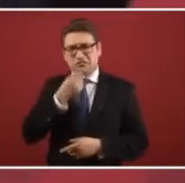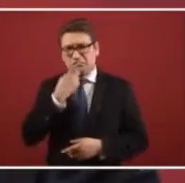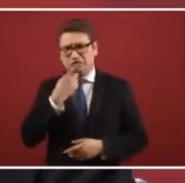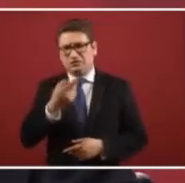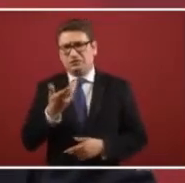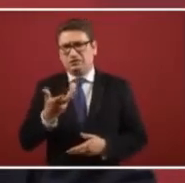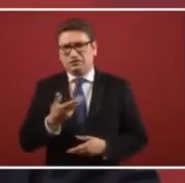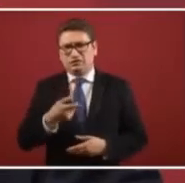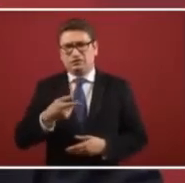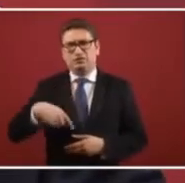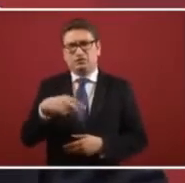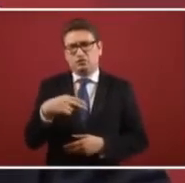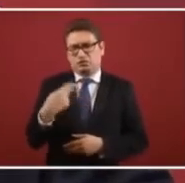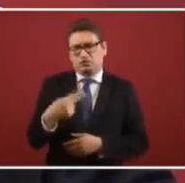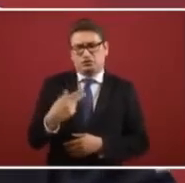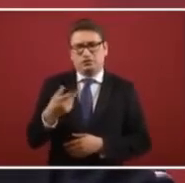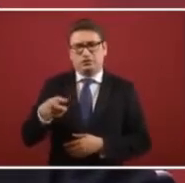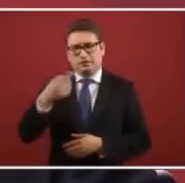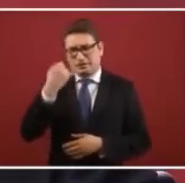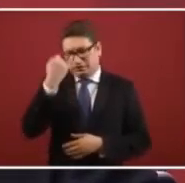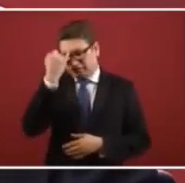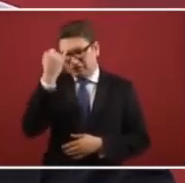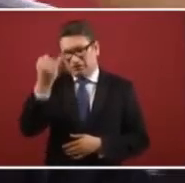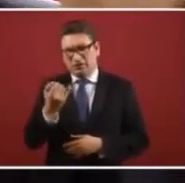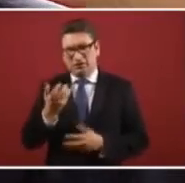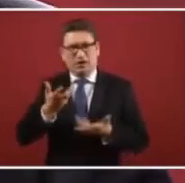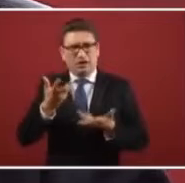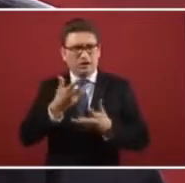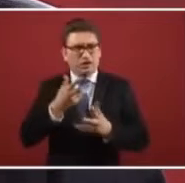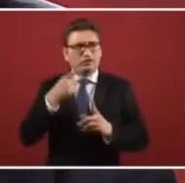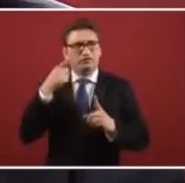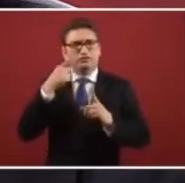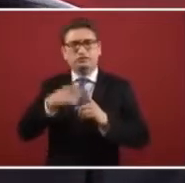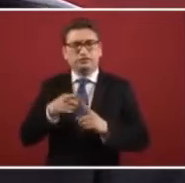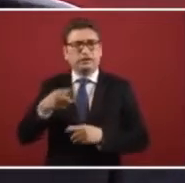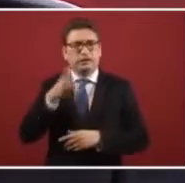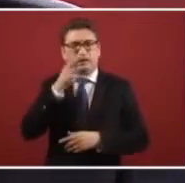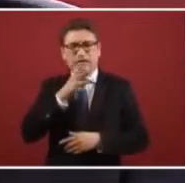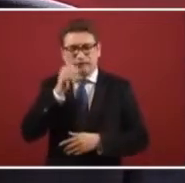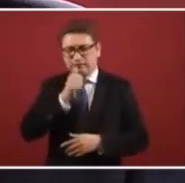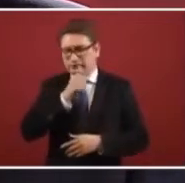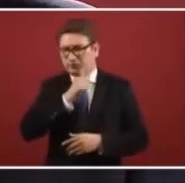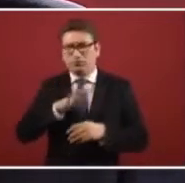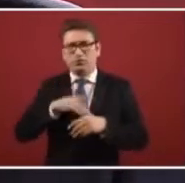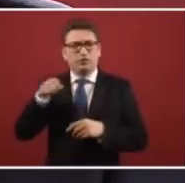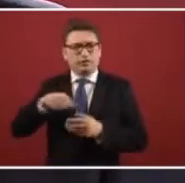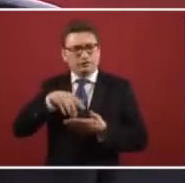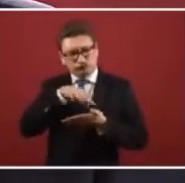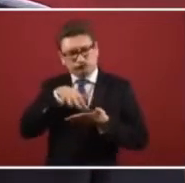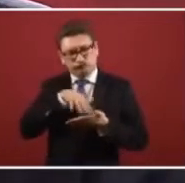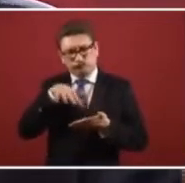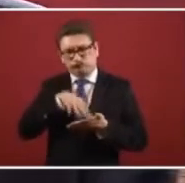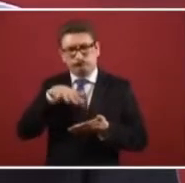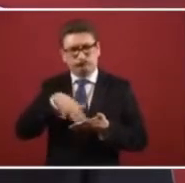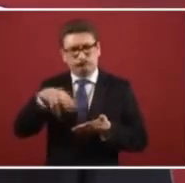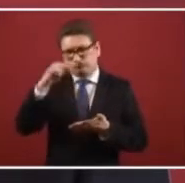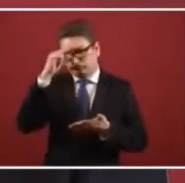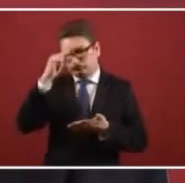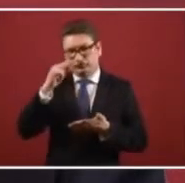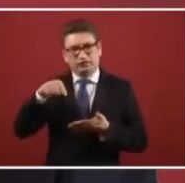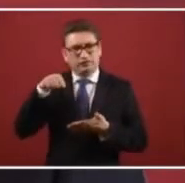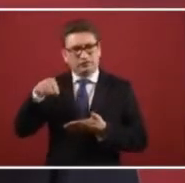an anarchism with a lot of others, and they had ideals and principles, and he almost wound up blind by reading